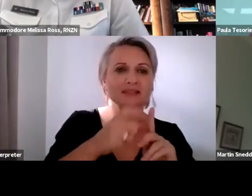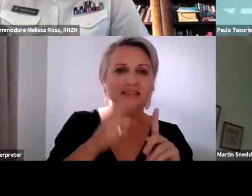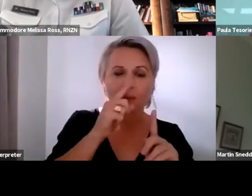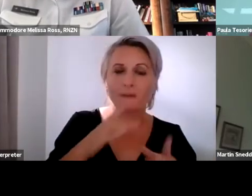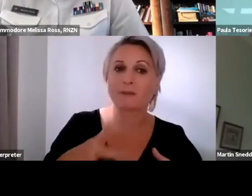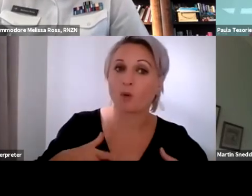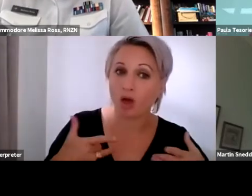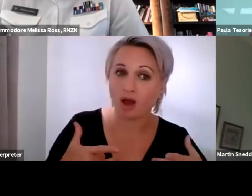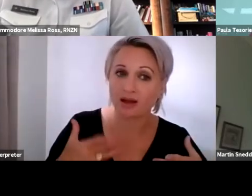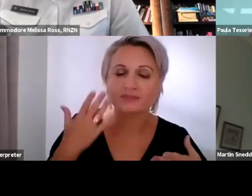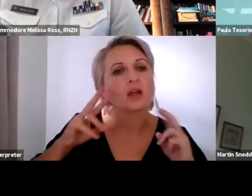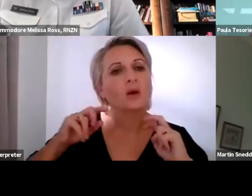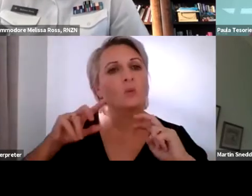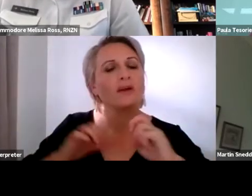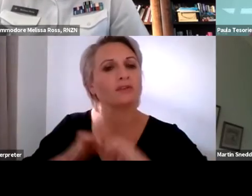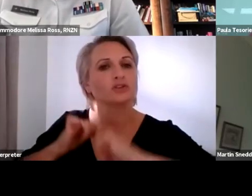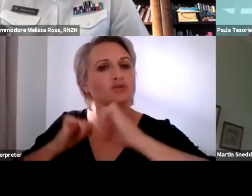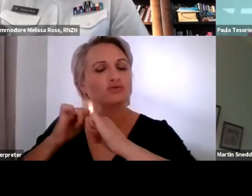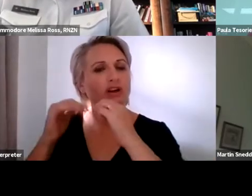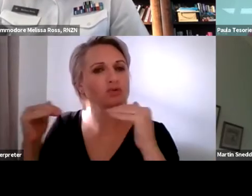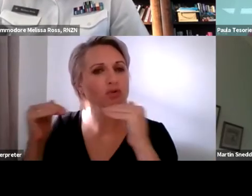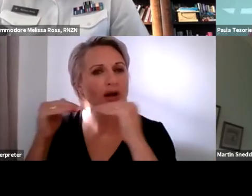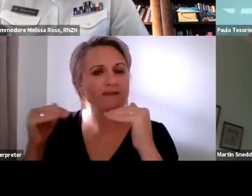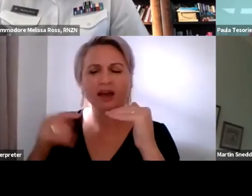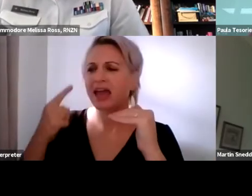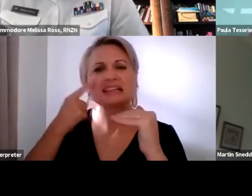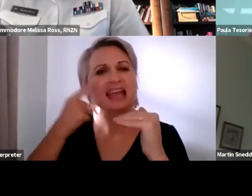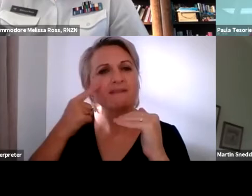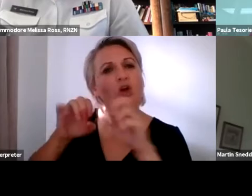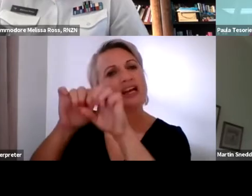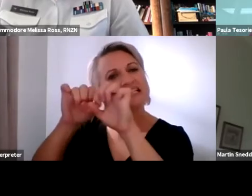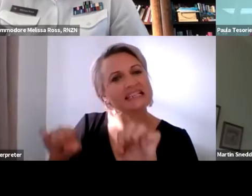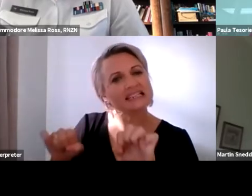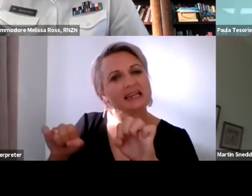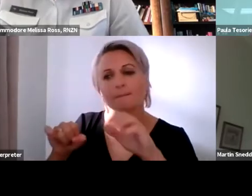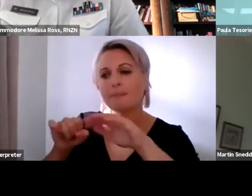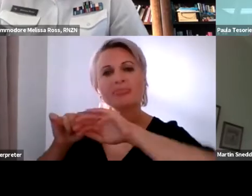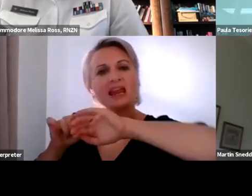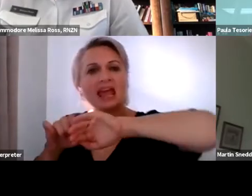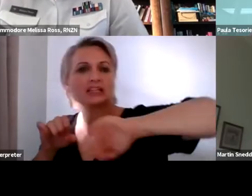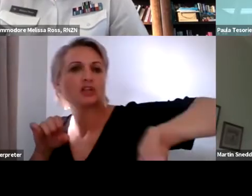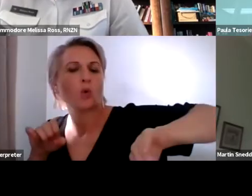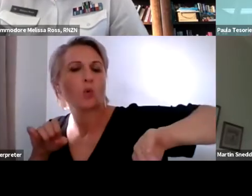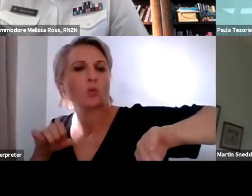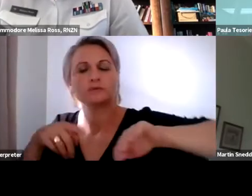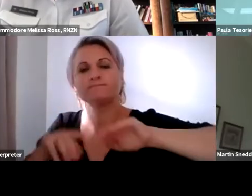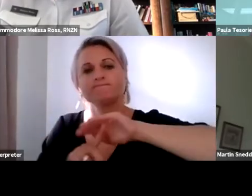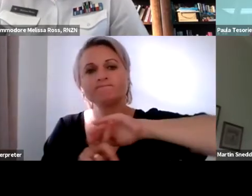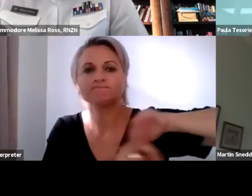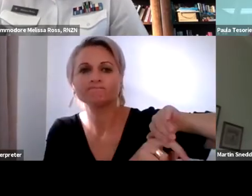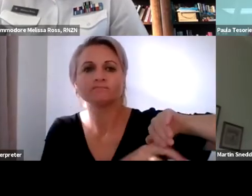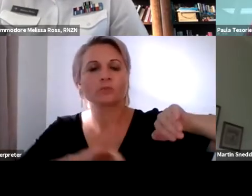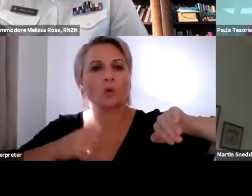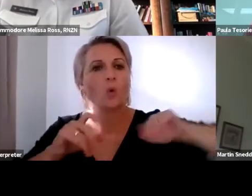structural level, it's about the systems that exclude and devalue disabled people. And it's really